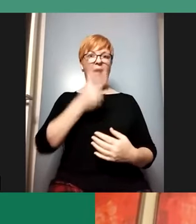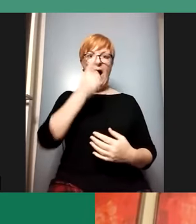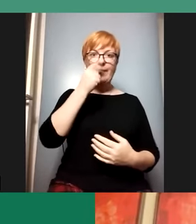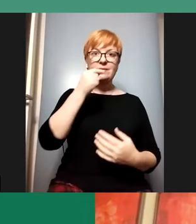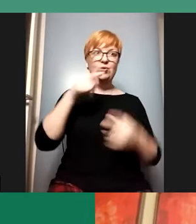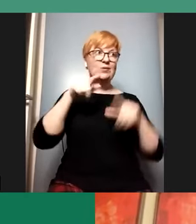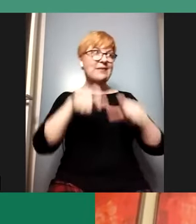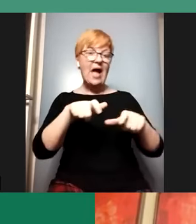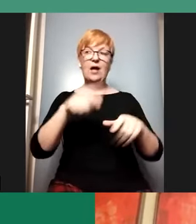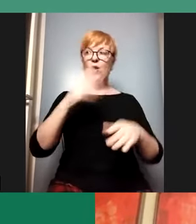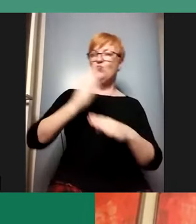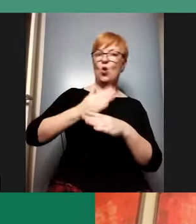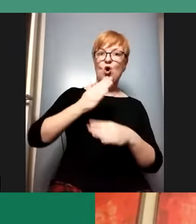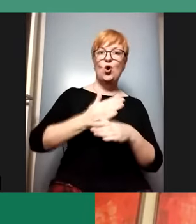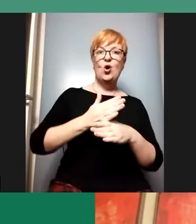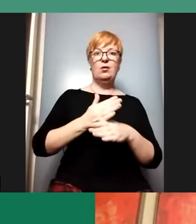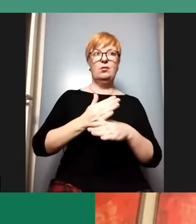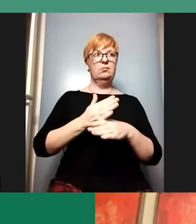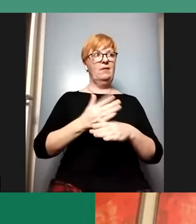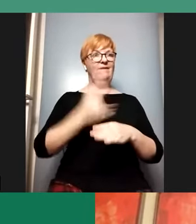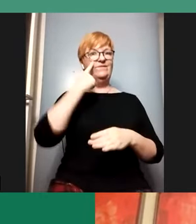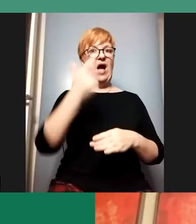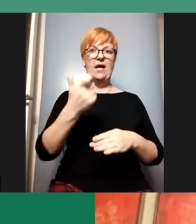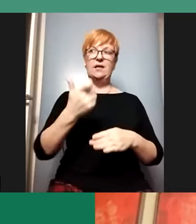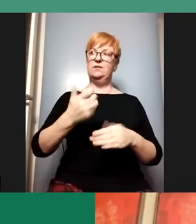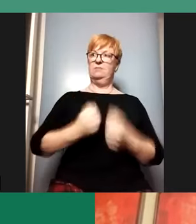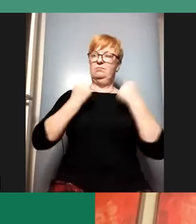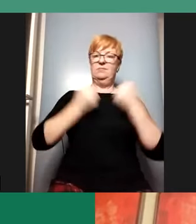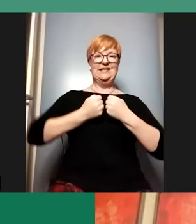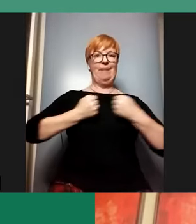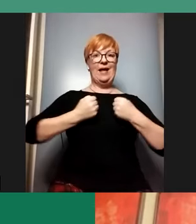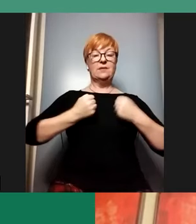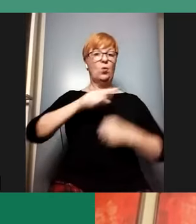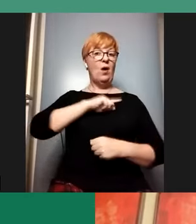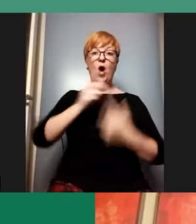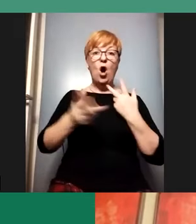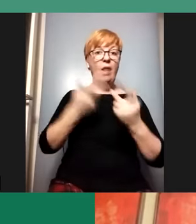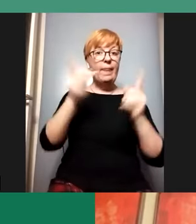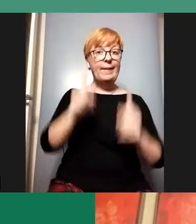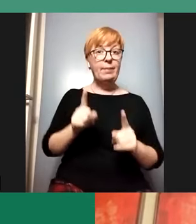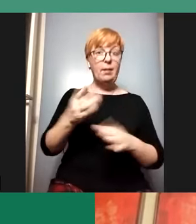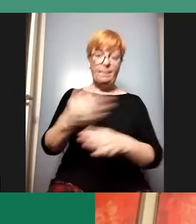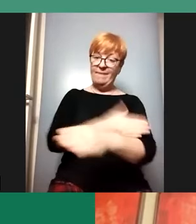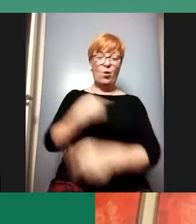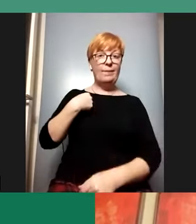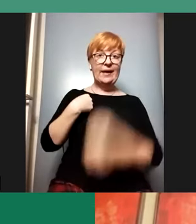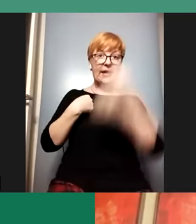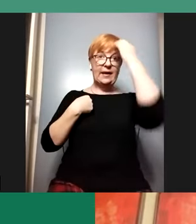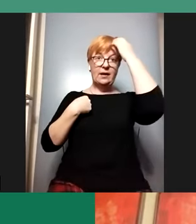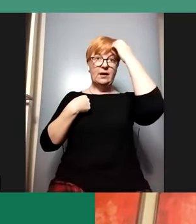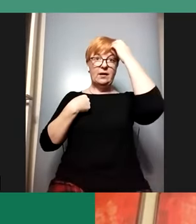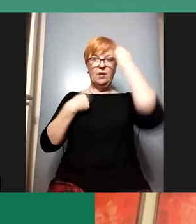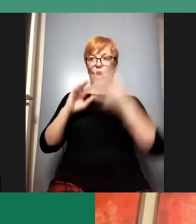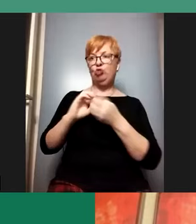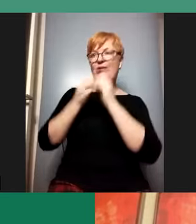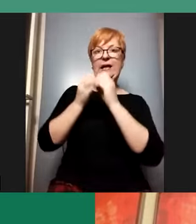find a space, you know, because there were people that came before me and sort of, you know, created